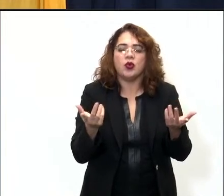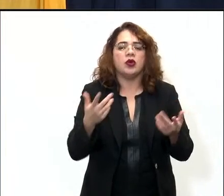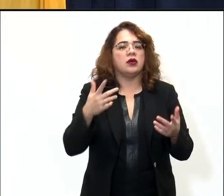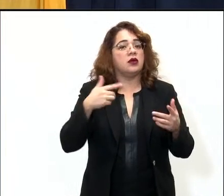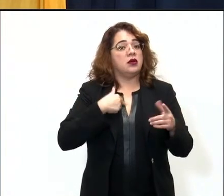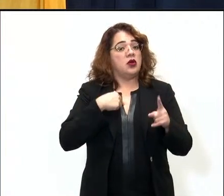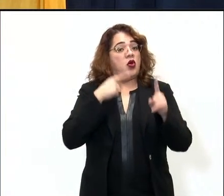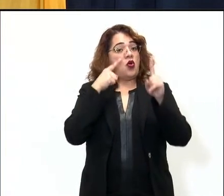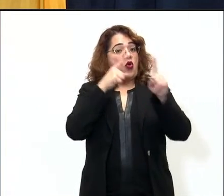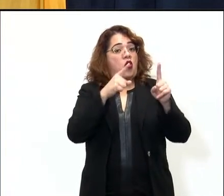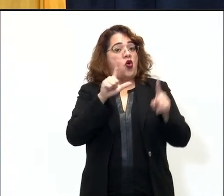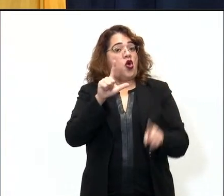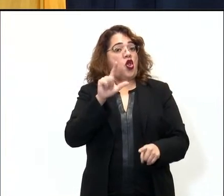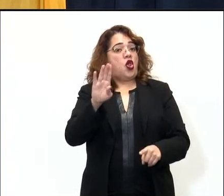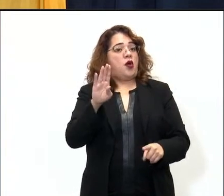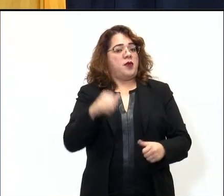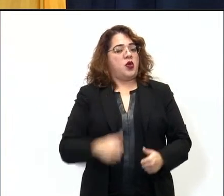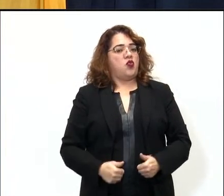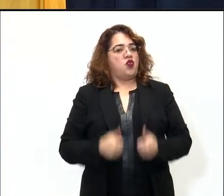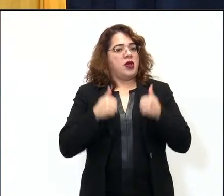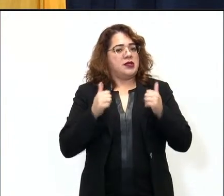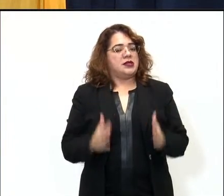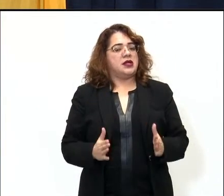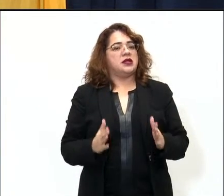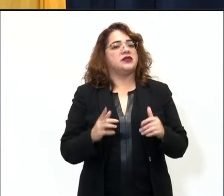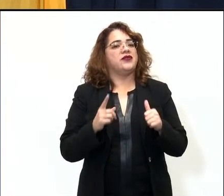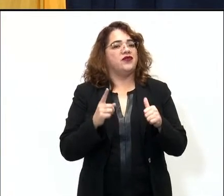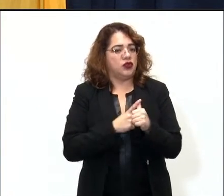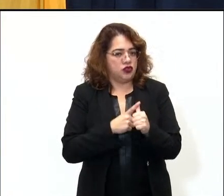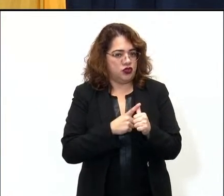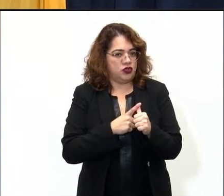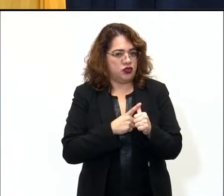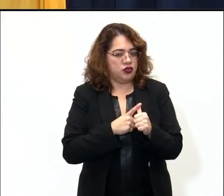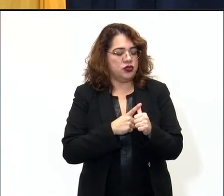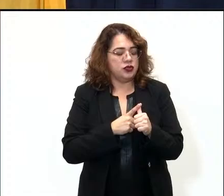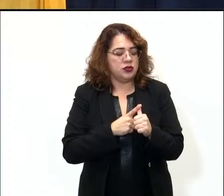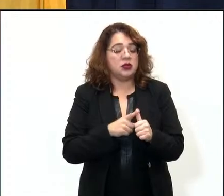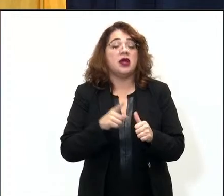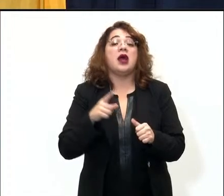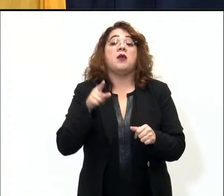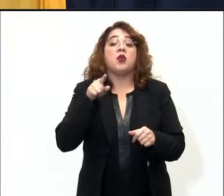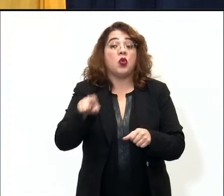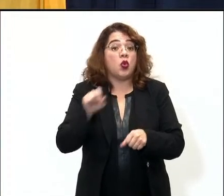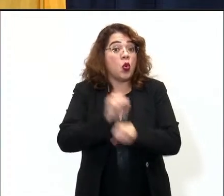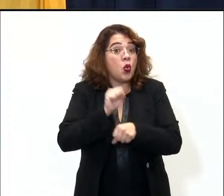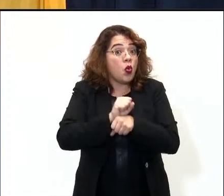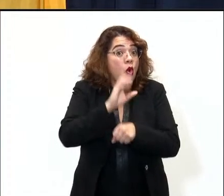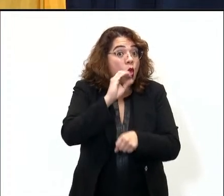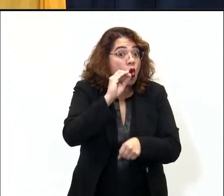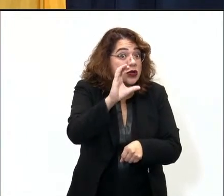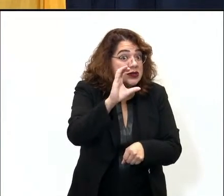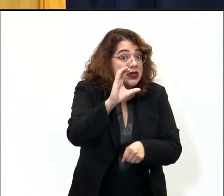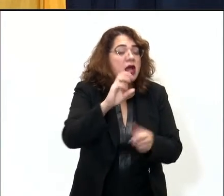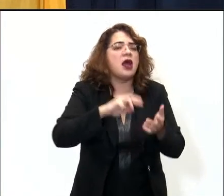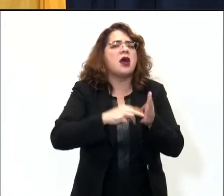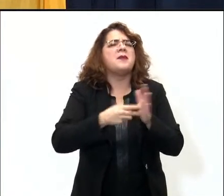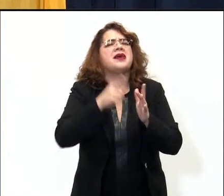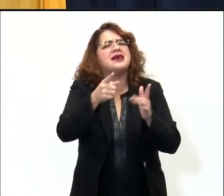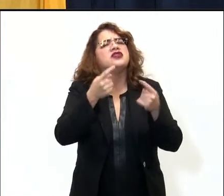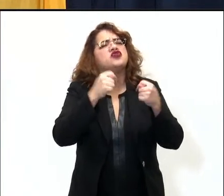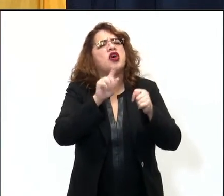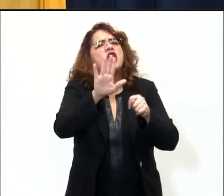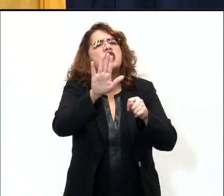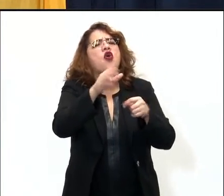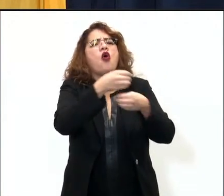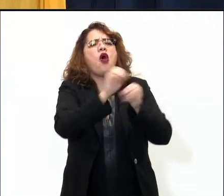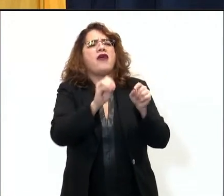Beach residents if we can assist you. We would ask that you first reach out to your medical place of work